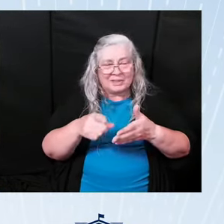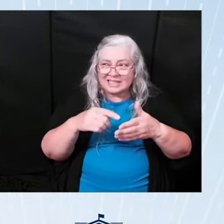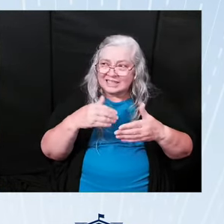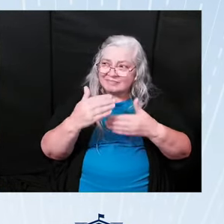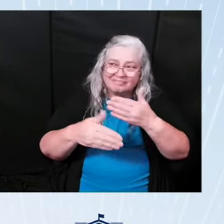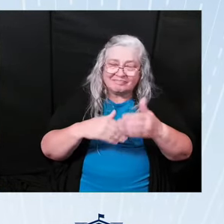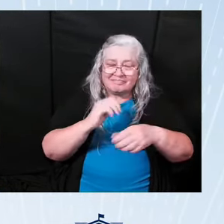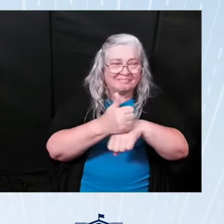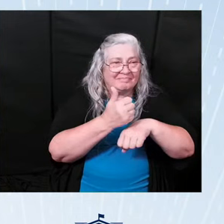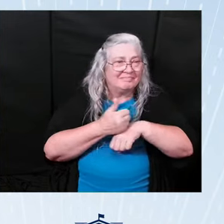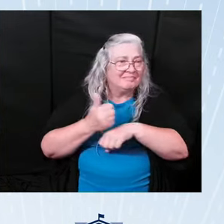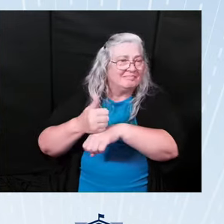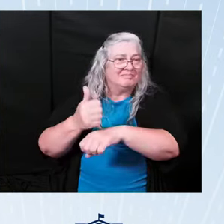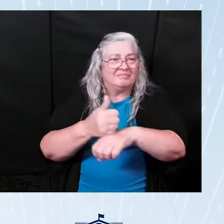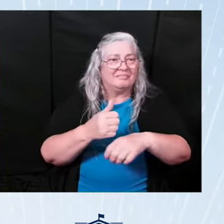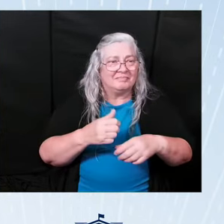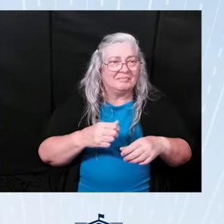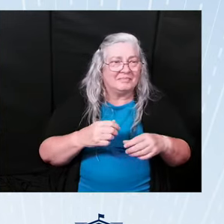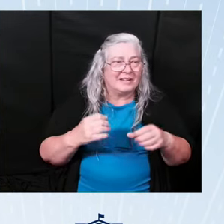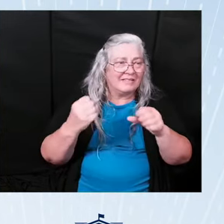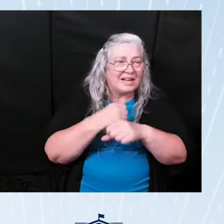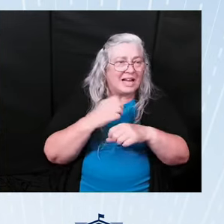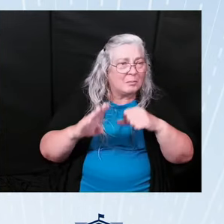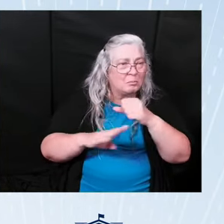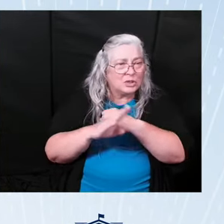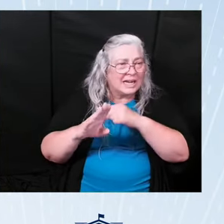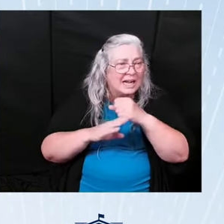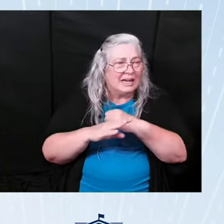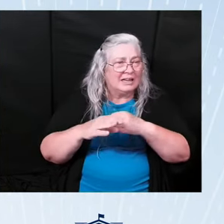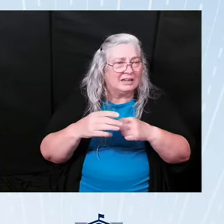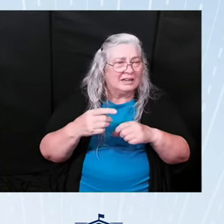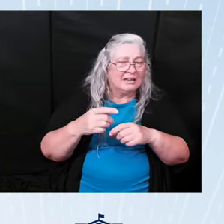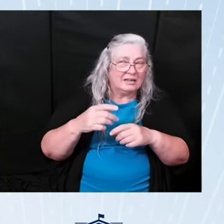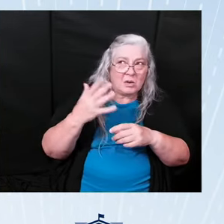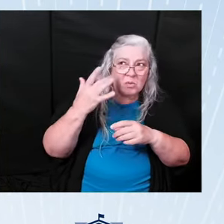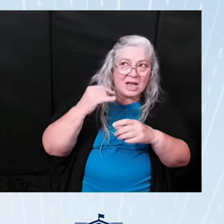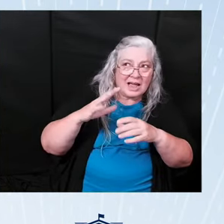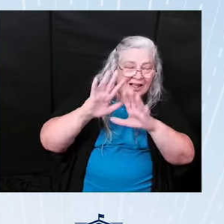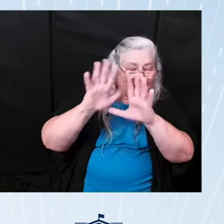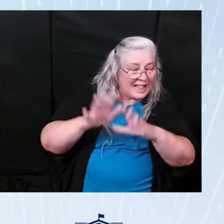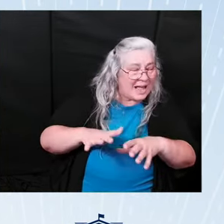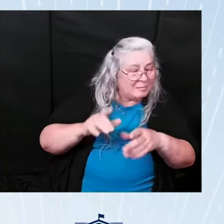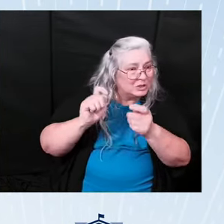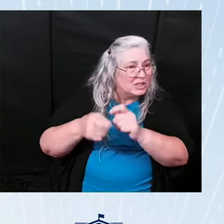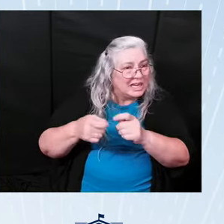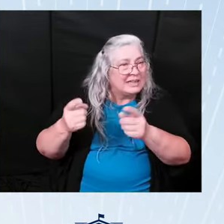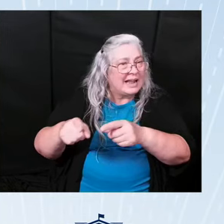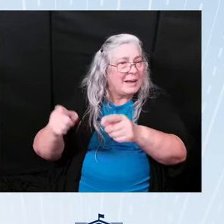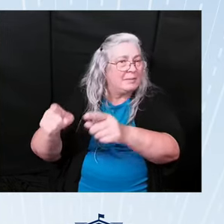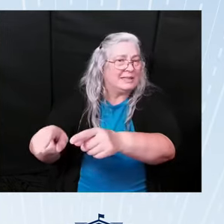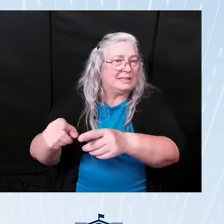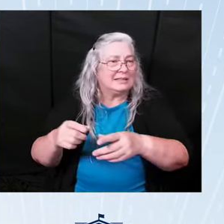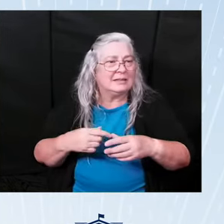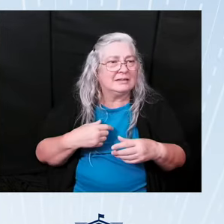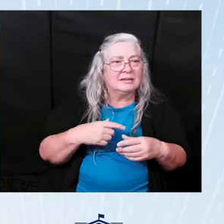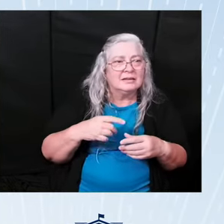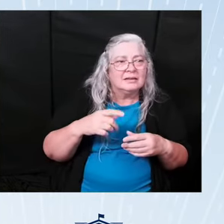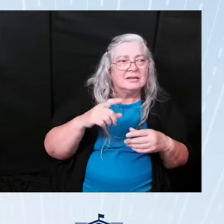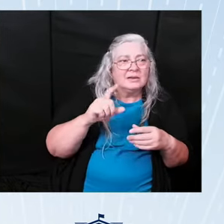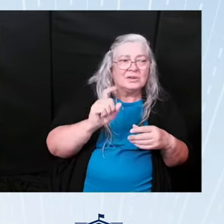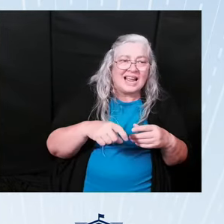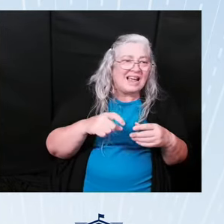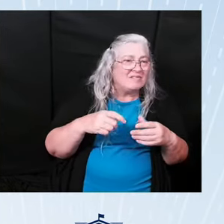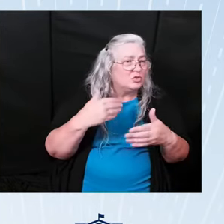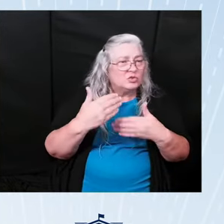do it that way, when we work together, because as the president says at every speech that he gives, and he may be speaking shortly after me, he will